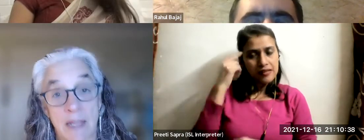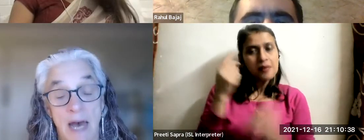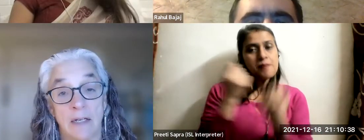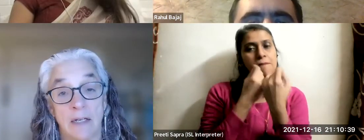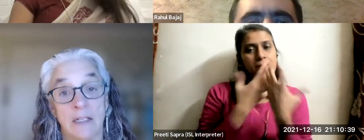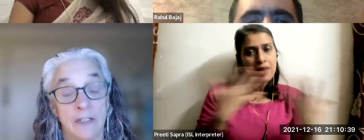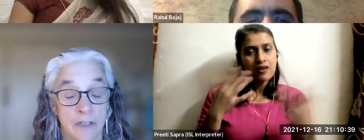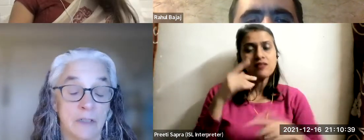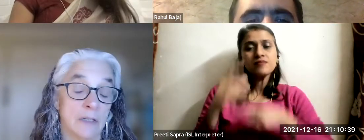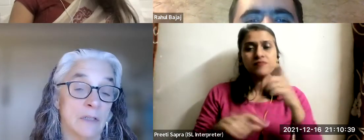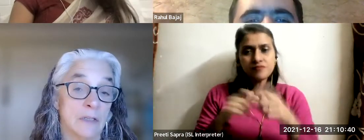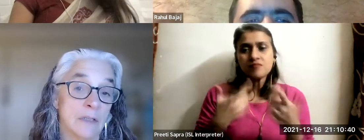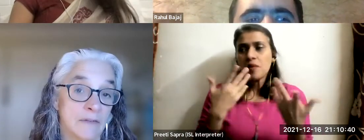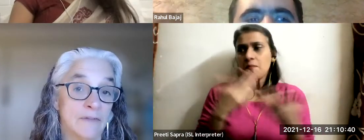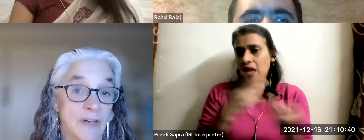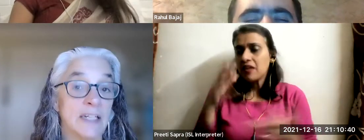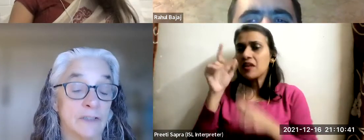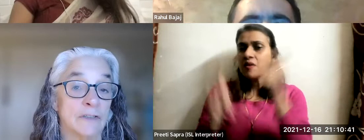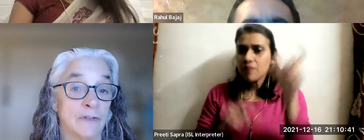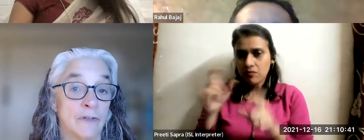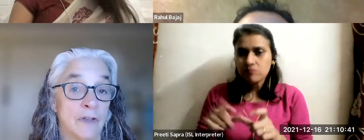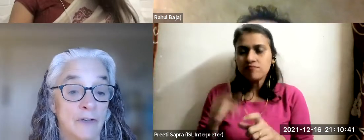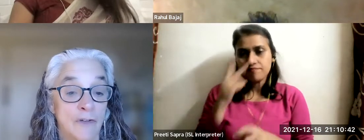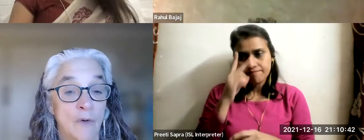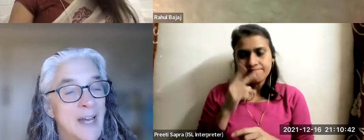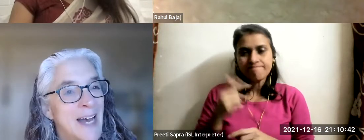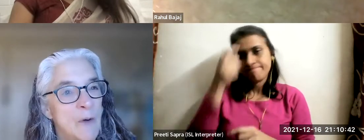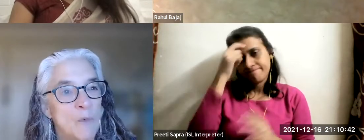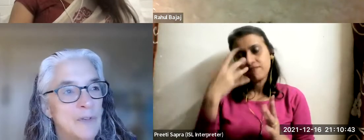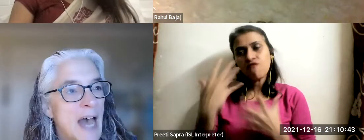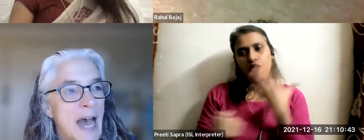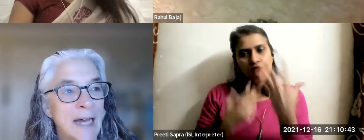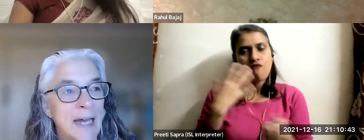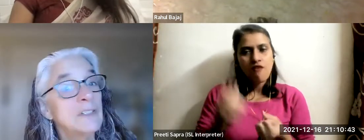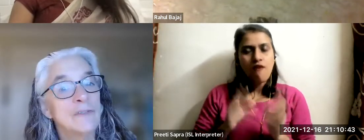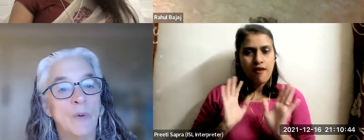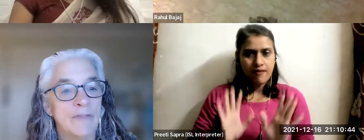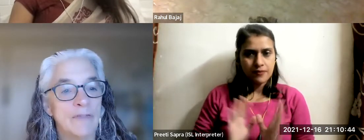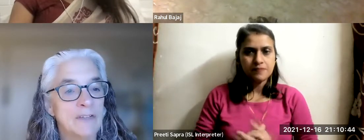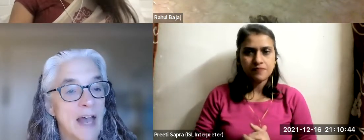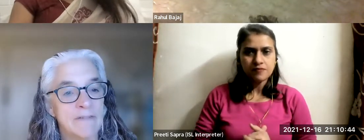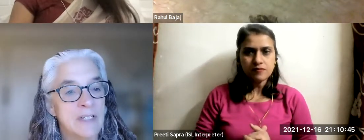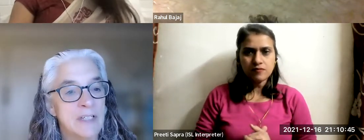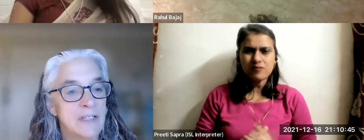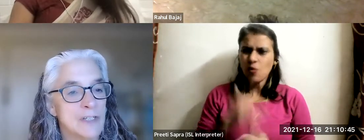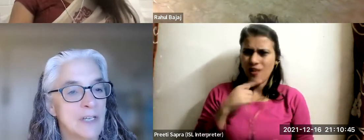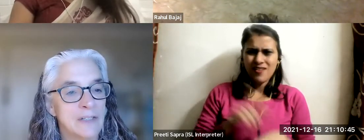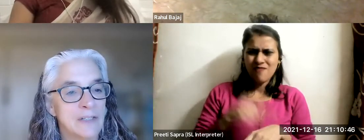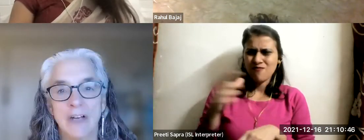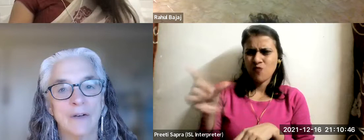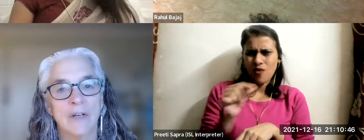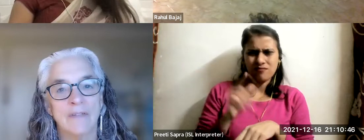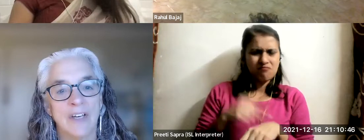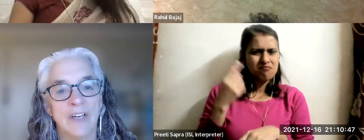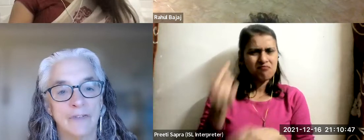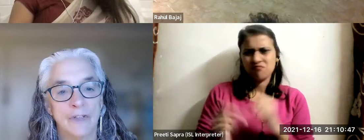motivated by that, in addition to financial issues. So I don't think there's a quick fix to advocacy, just like there's